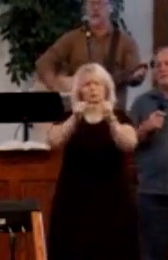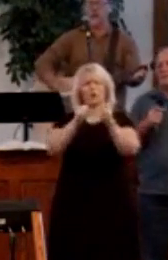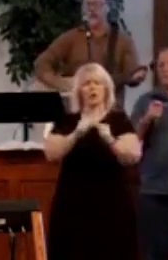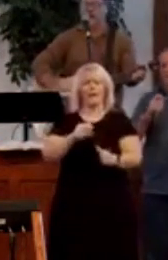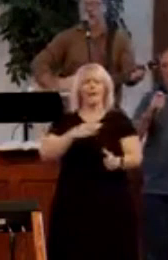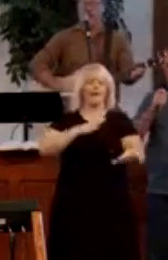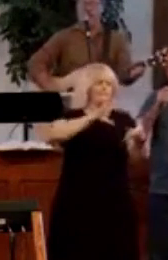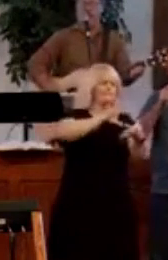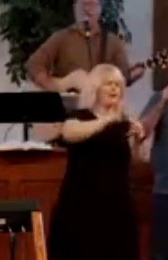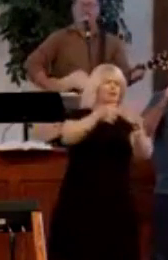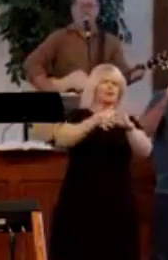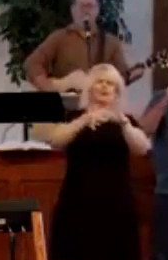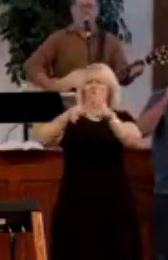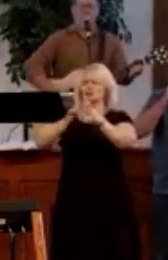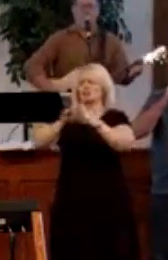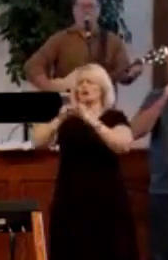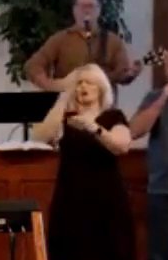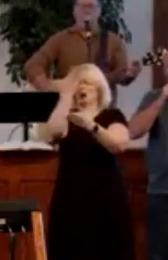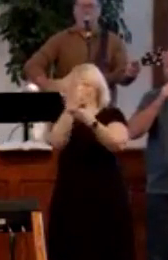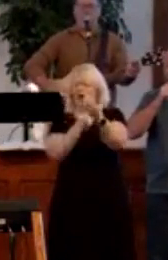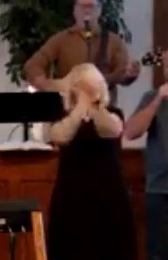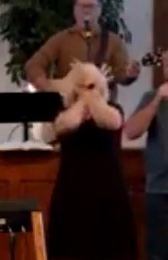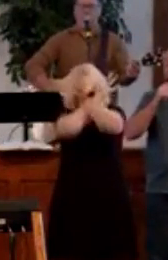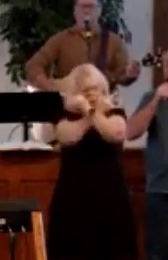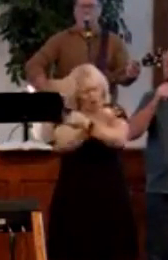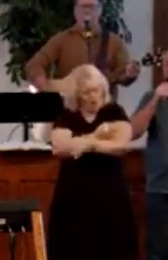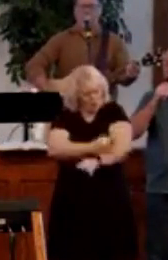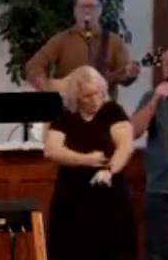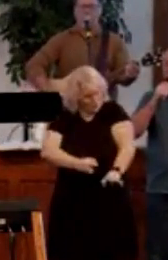endures. My chains are